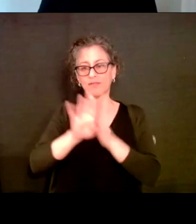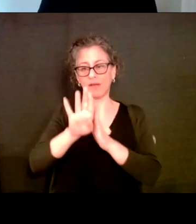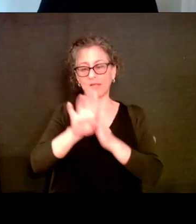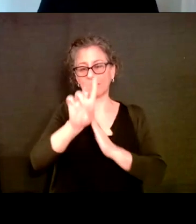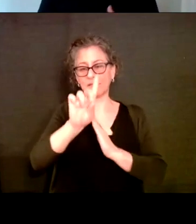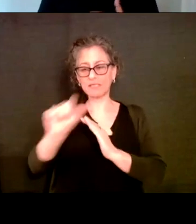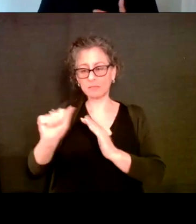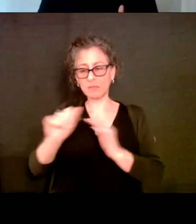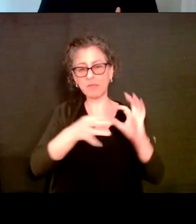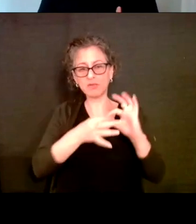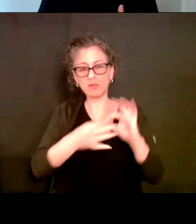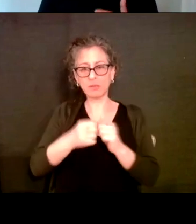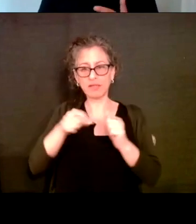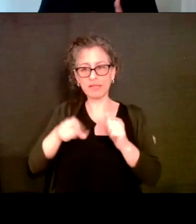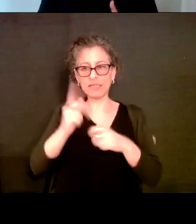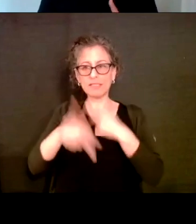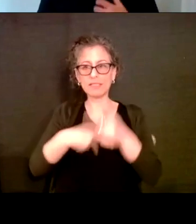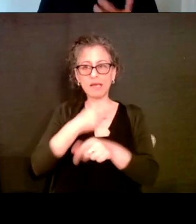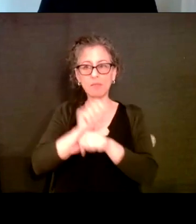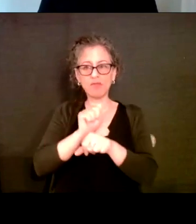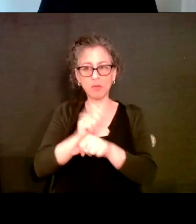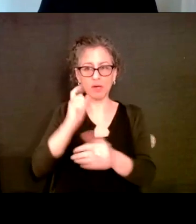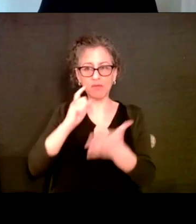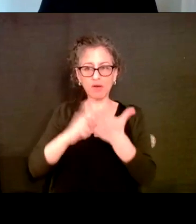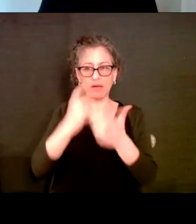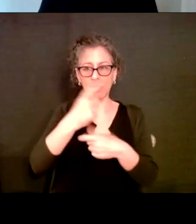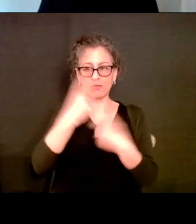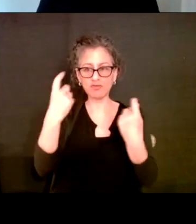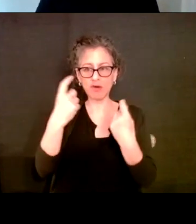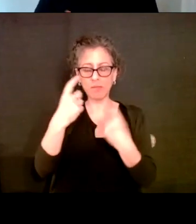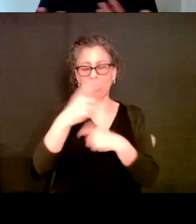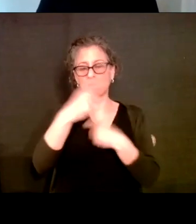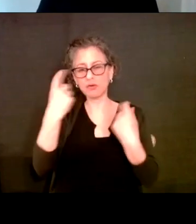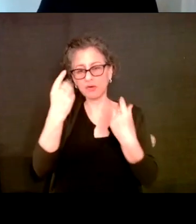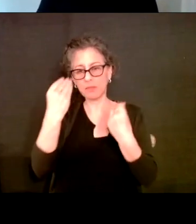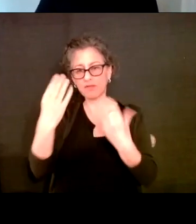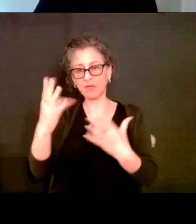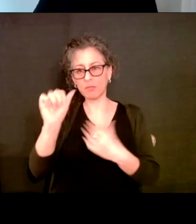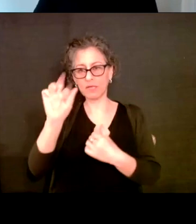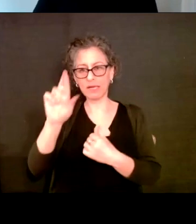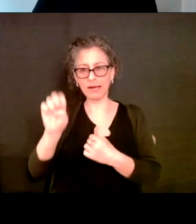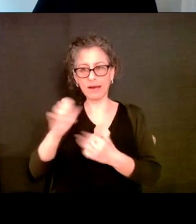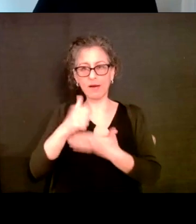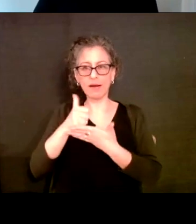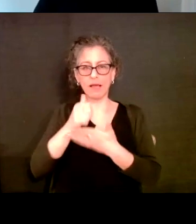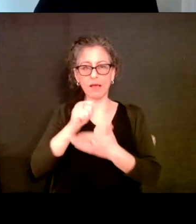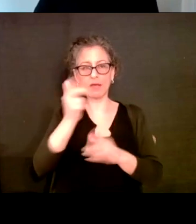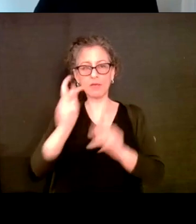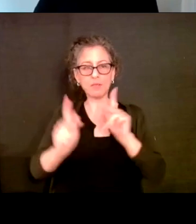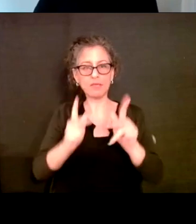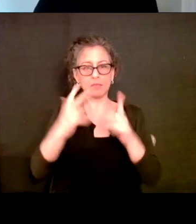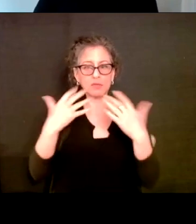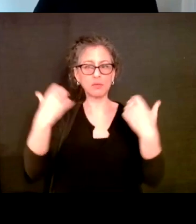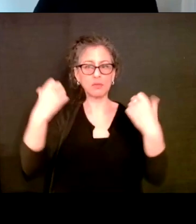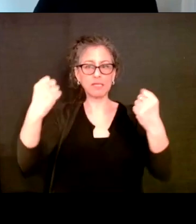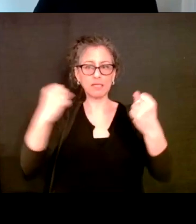of work and recognizing trauma, trauma-informed care, and helping others to heal and grow.